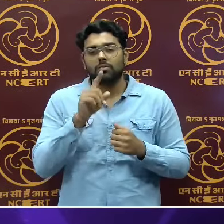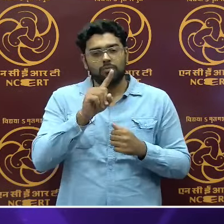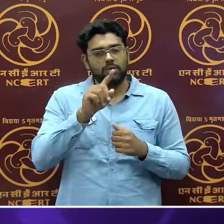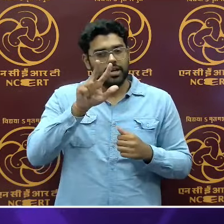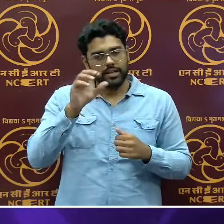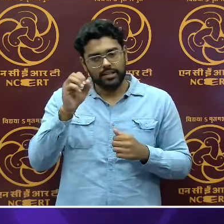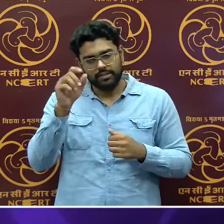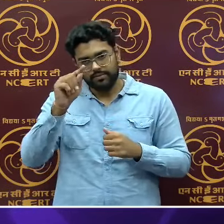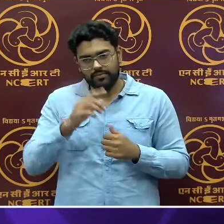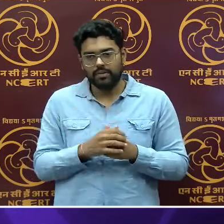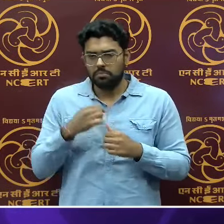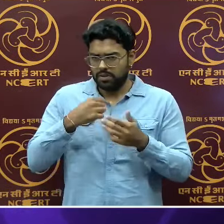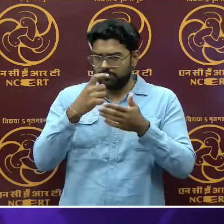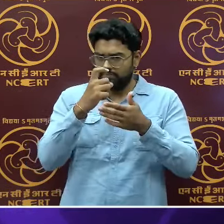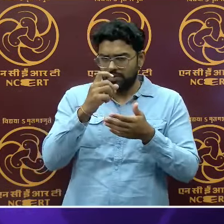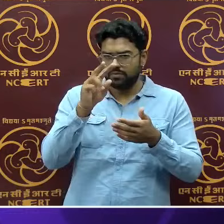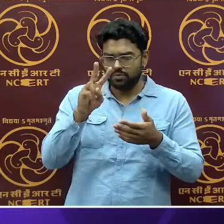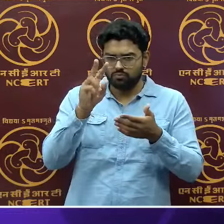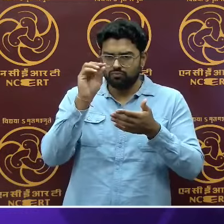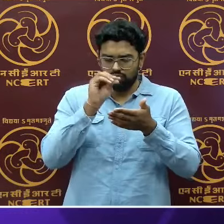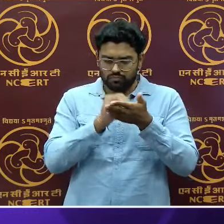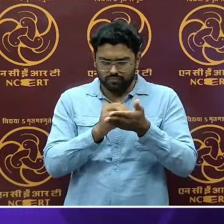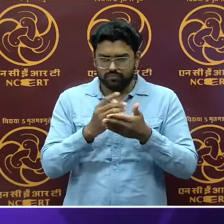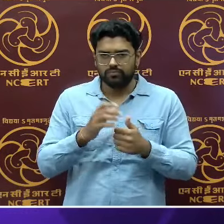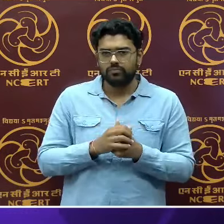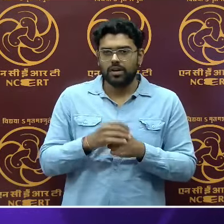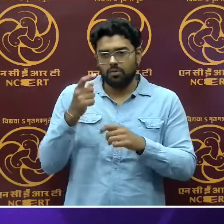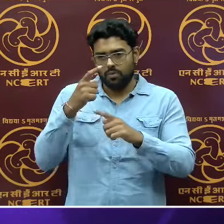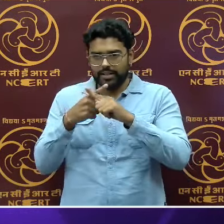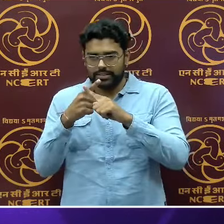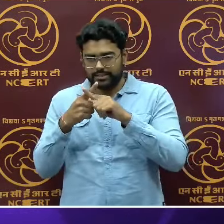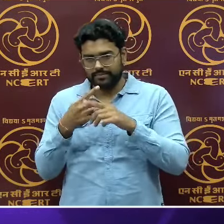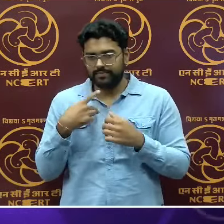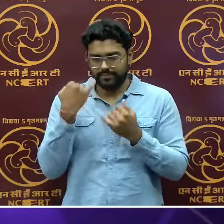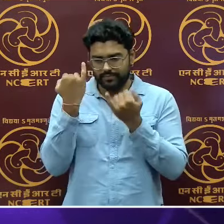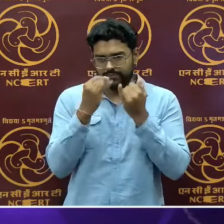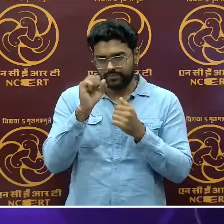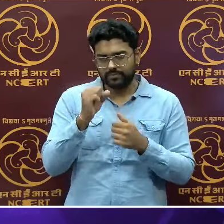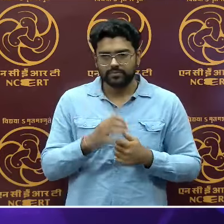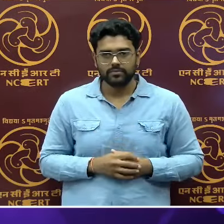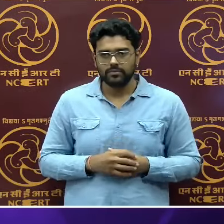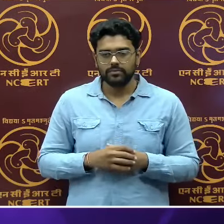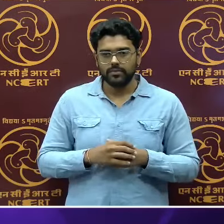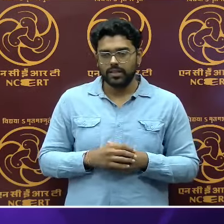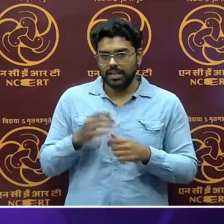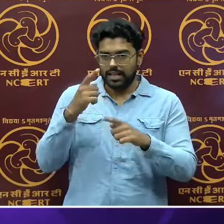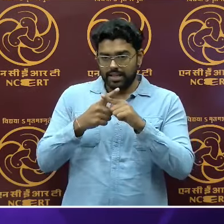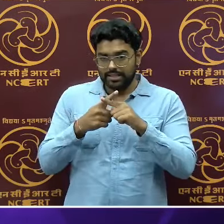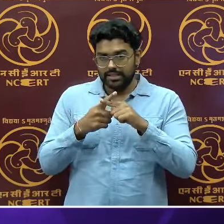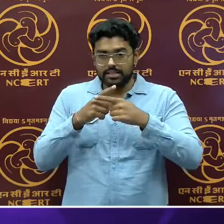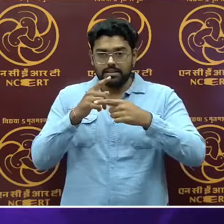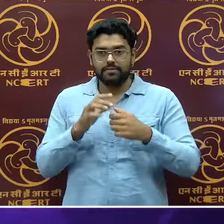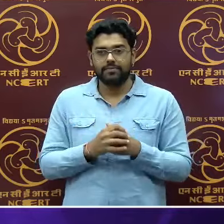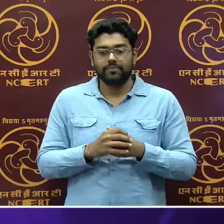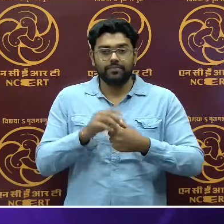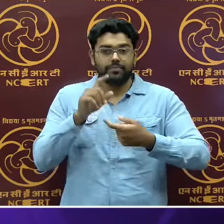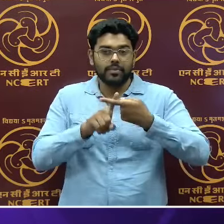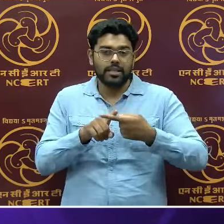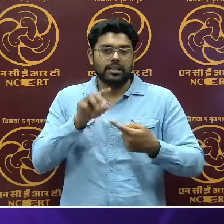72 degrees plus, let me take this angle as X, I need to find this, X plus